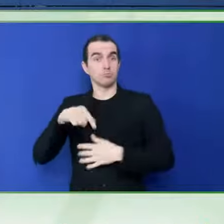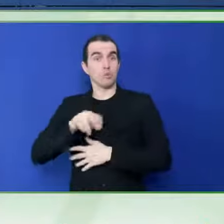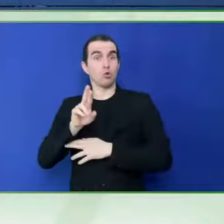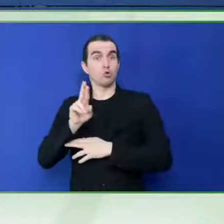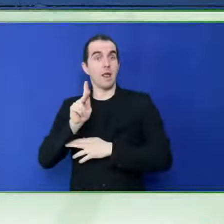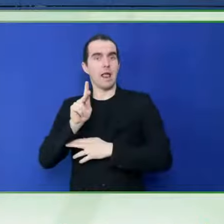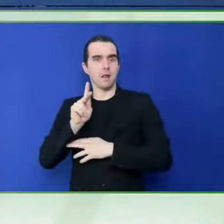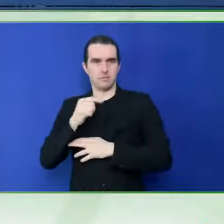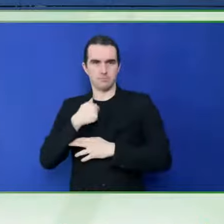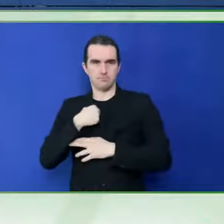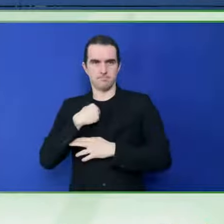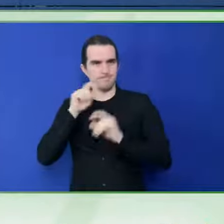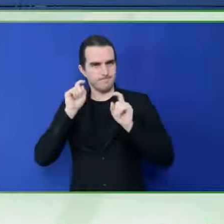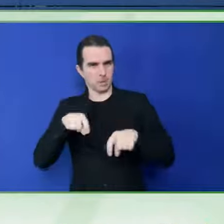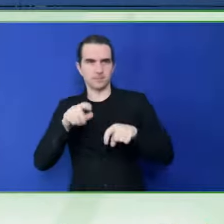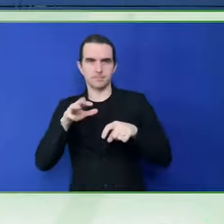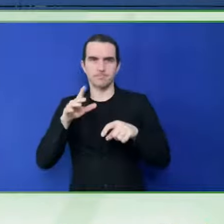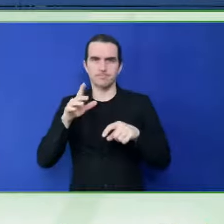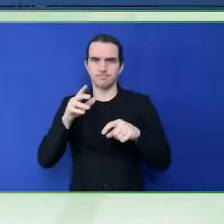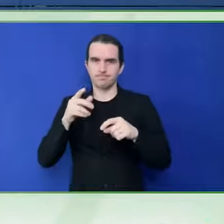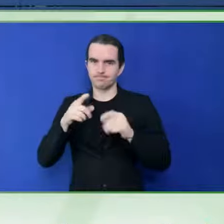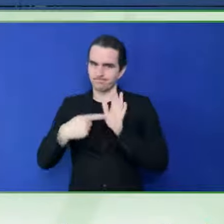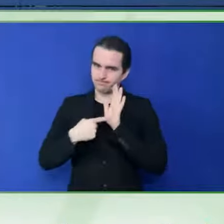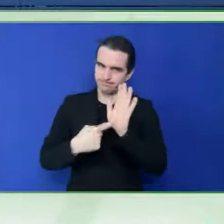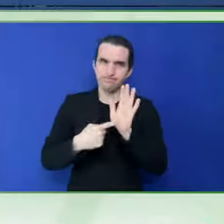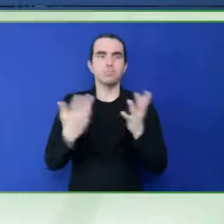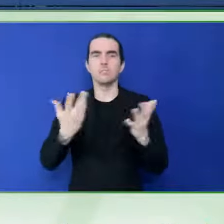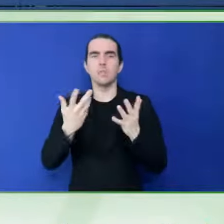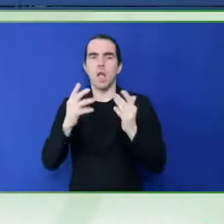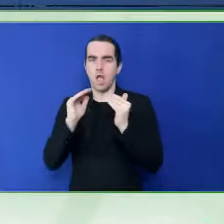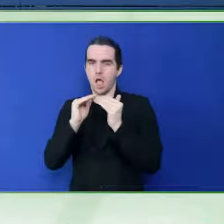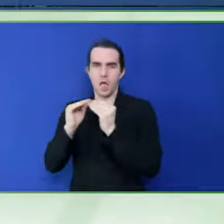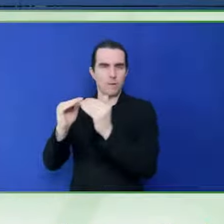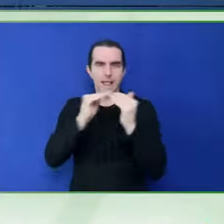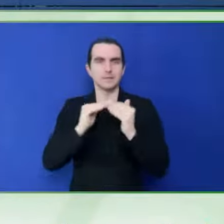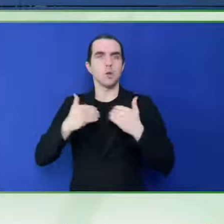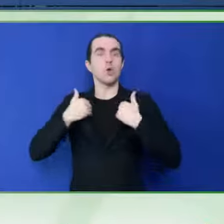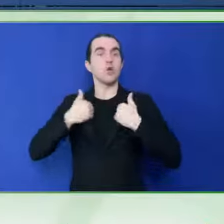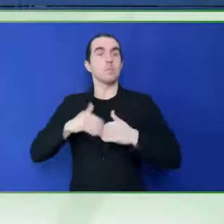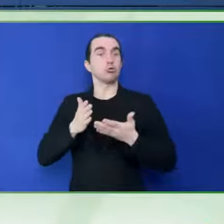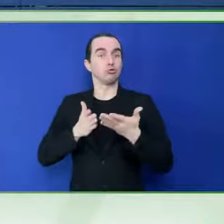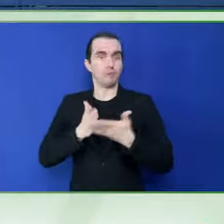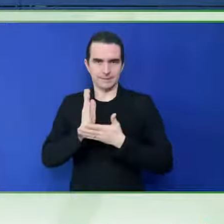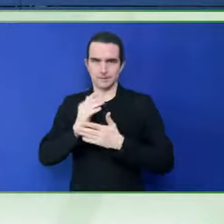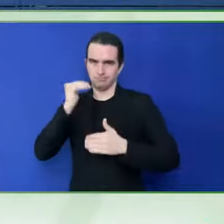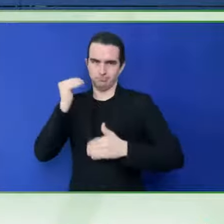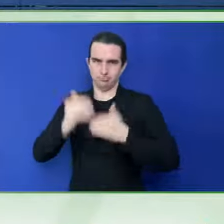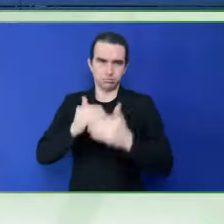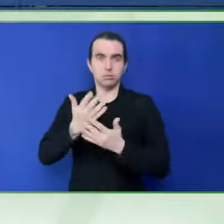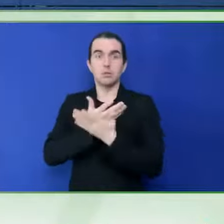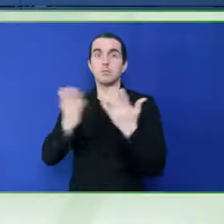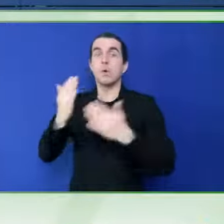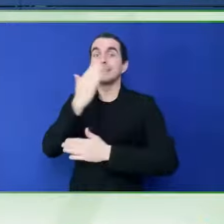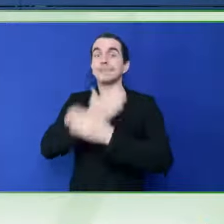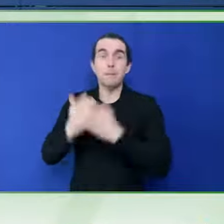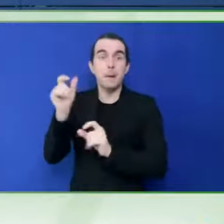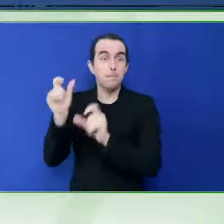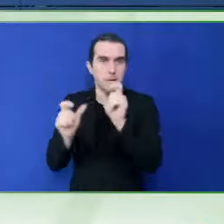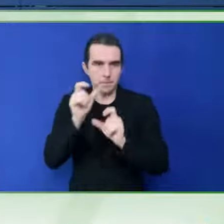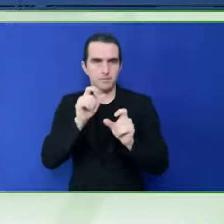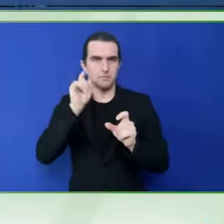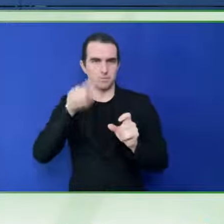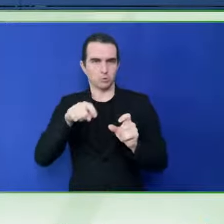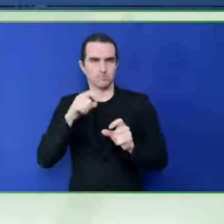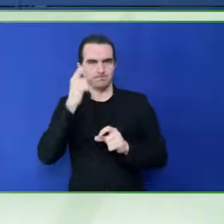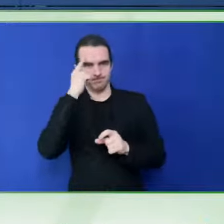to visit. Now, a way to overcome that is to put on your website details of your access.